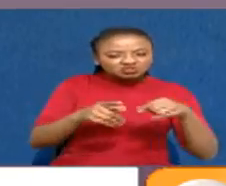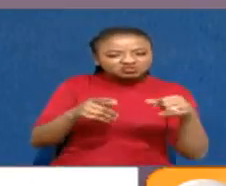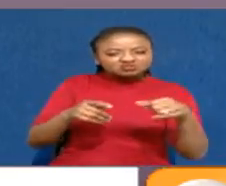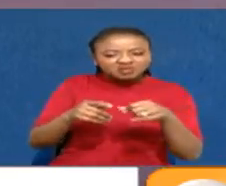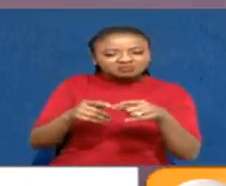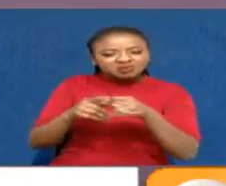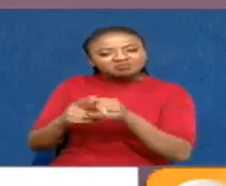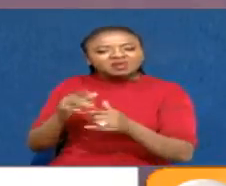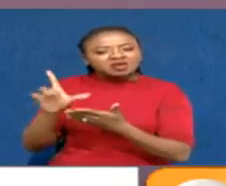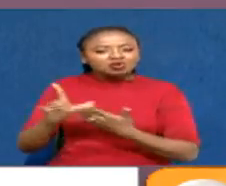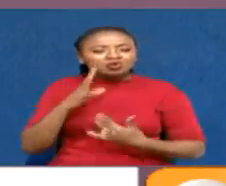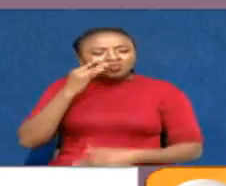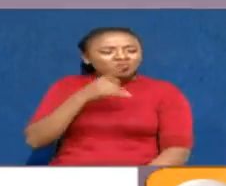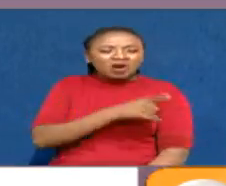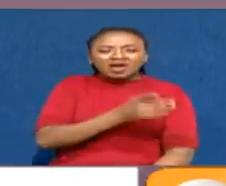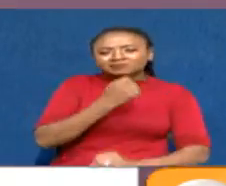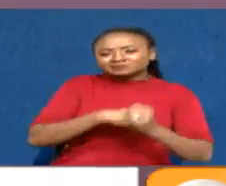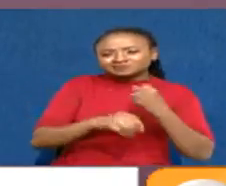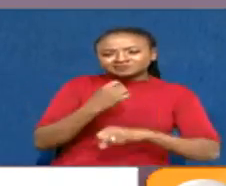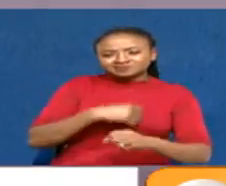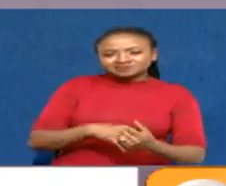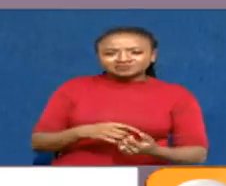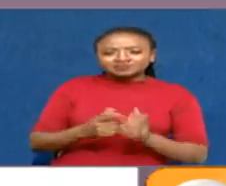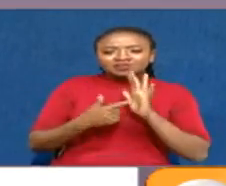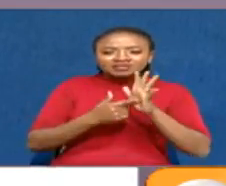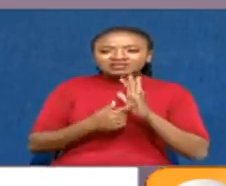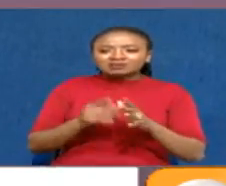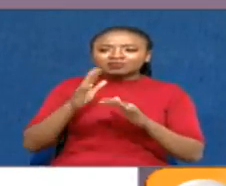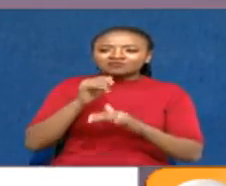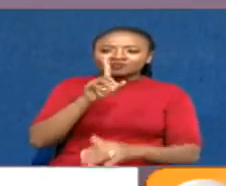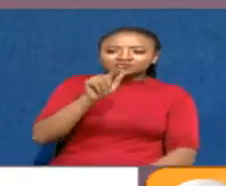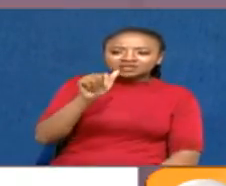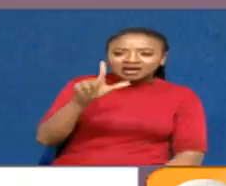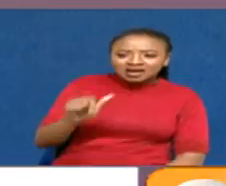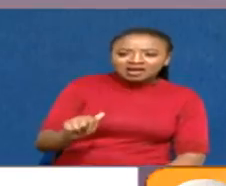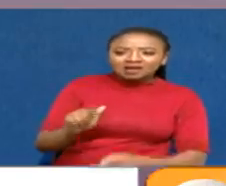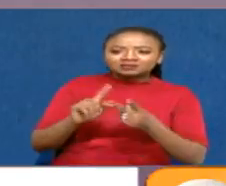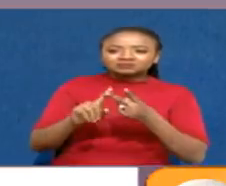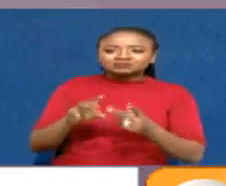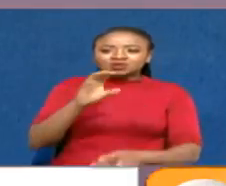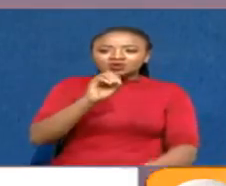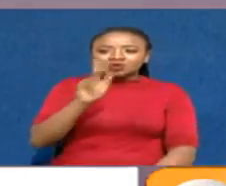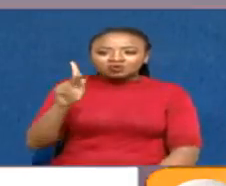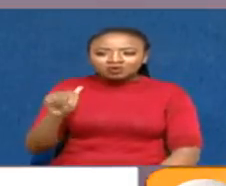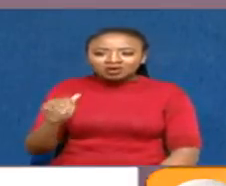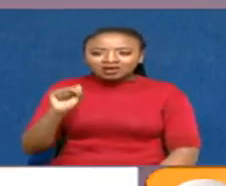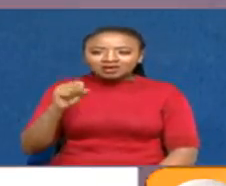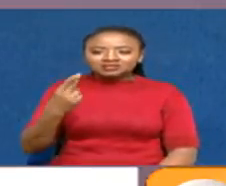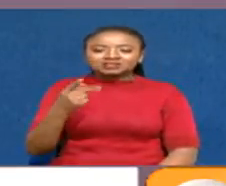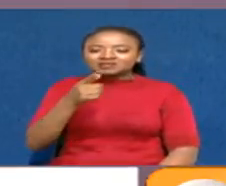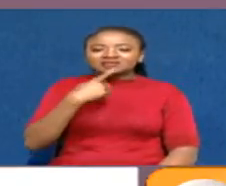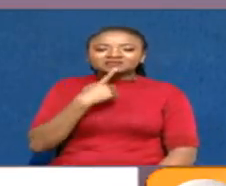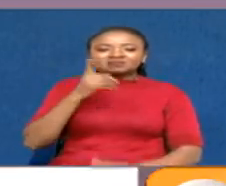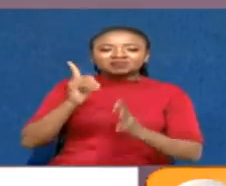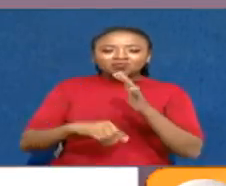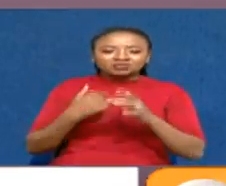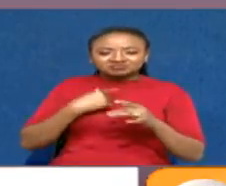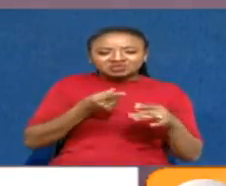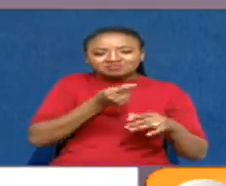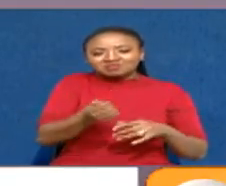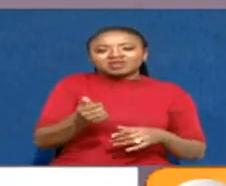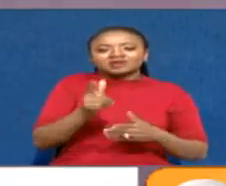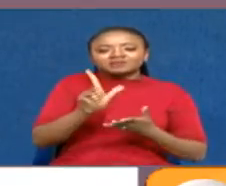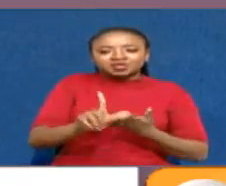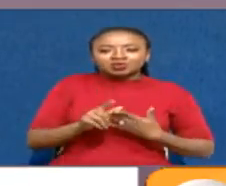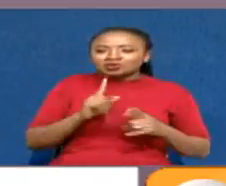quite a number of messages from Ocash, from Tala, among others, demanding that I pay loan that I need to take. Is that really fair? Do they have